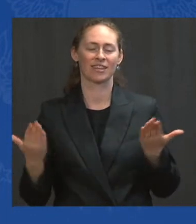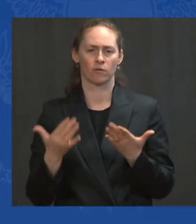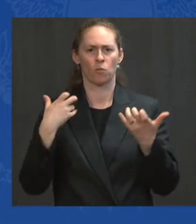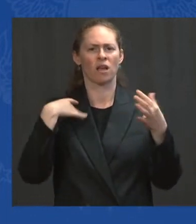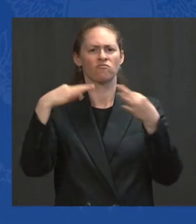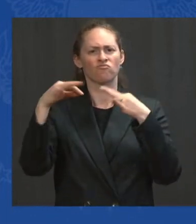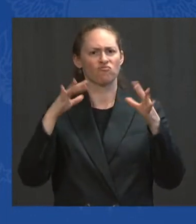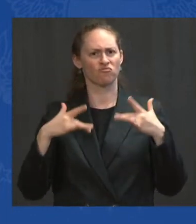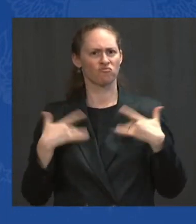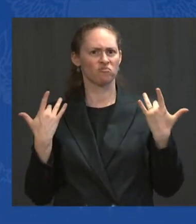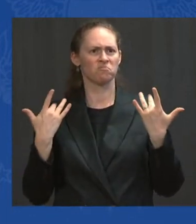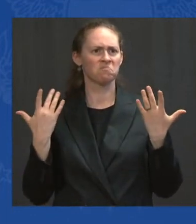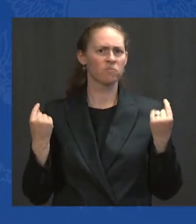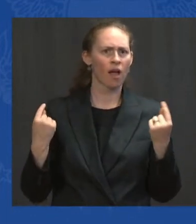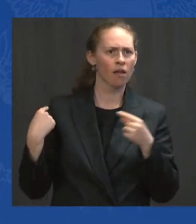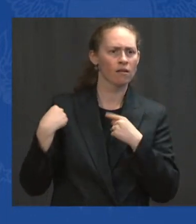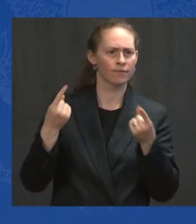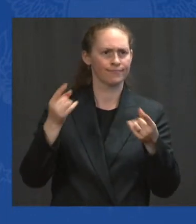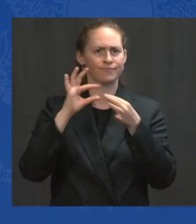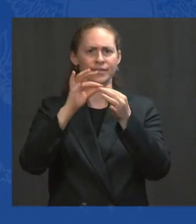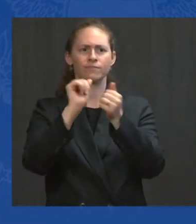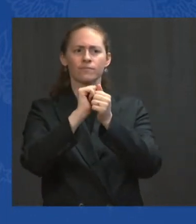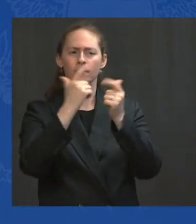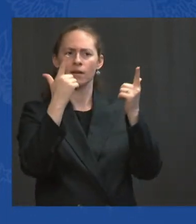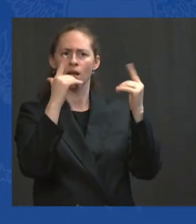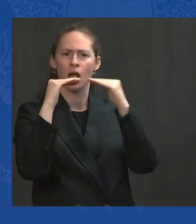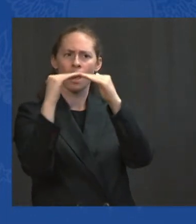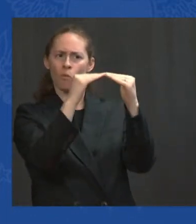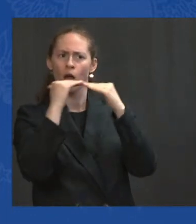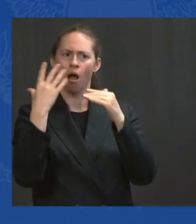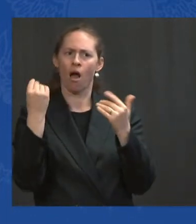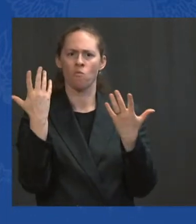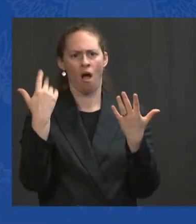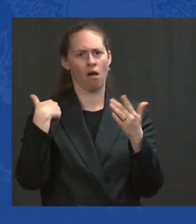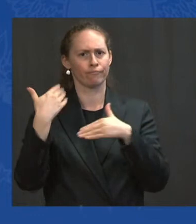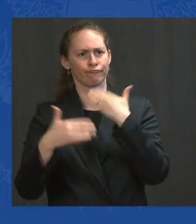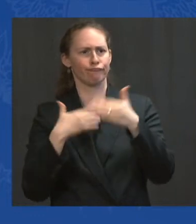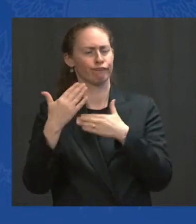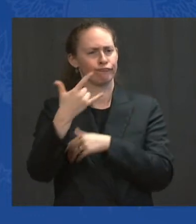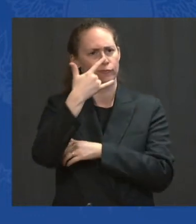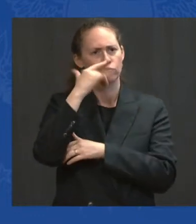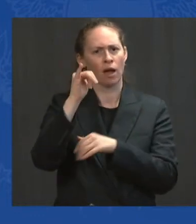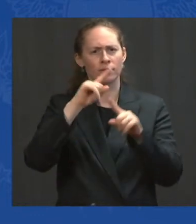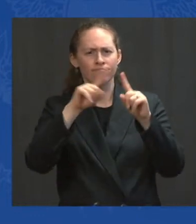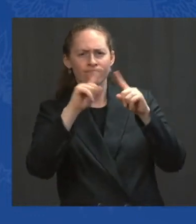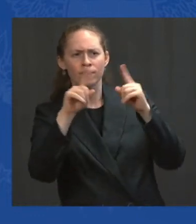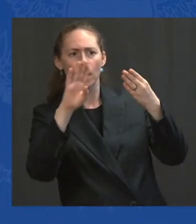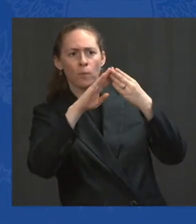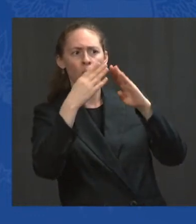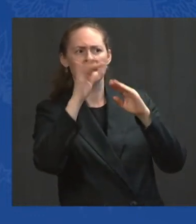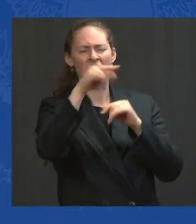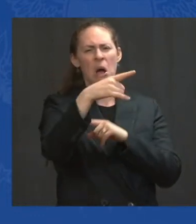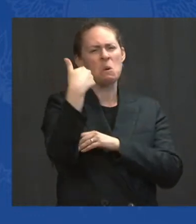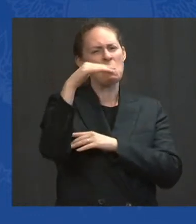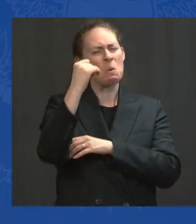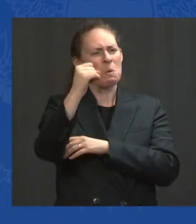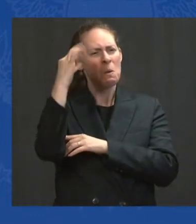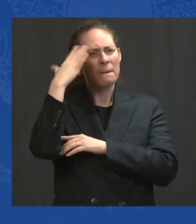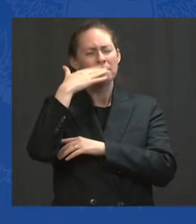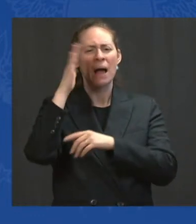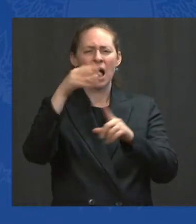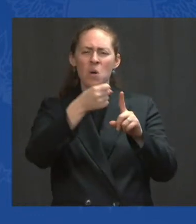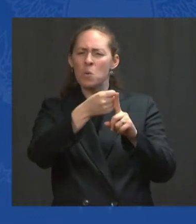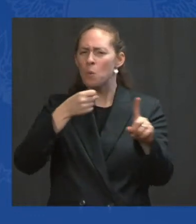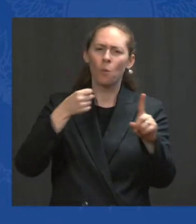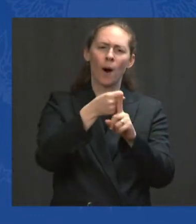on equity and the progress we're making vaccinating communities that have been hit the hardest by the pandemic, with a